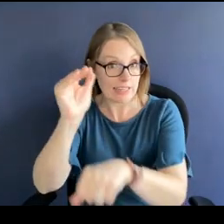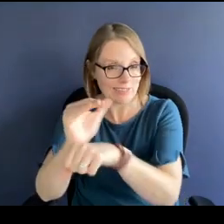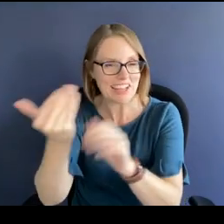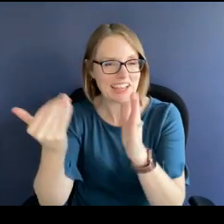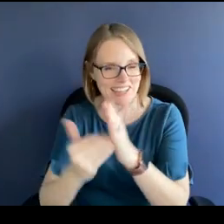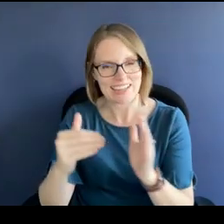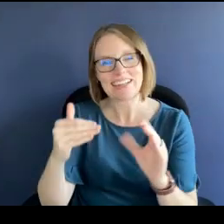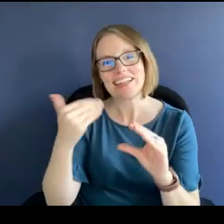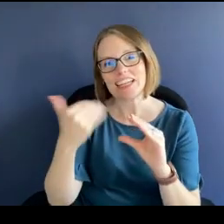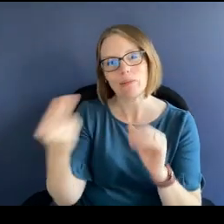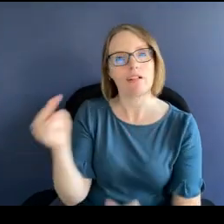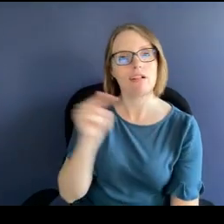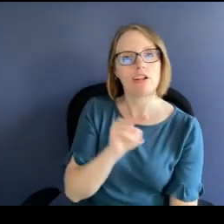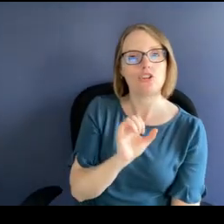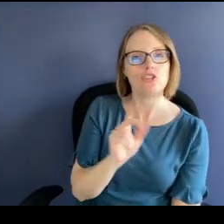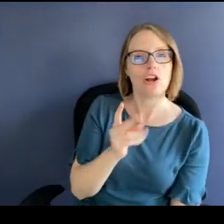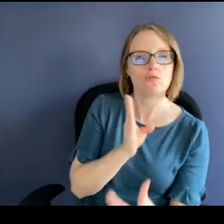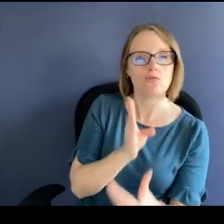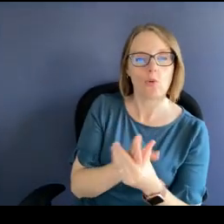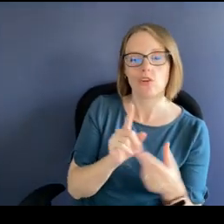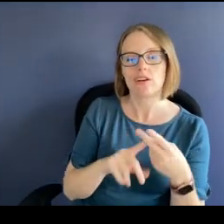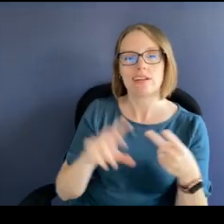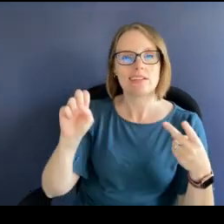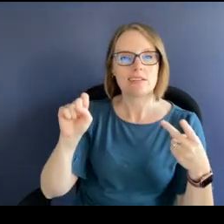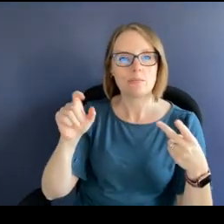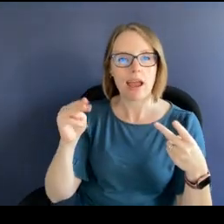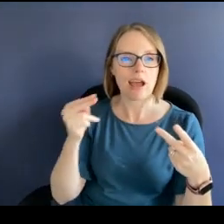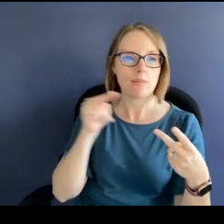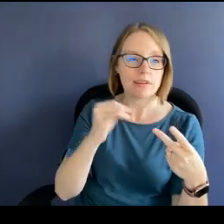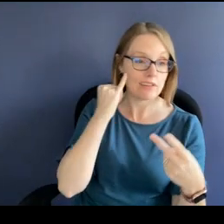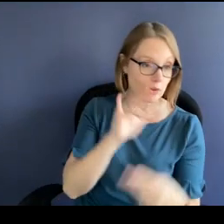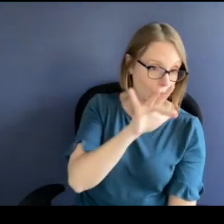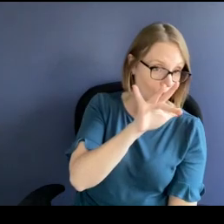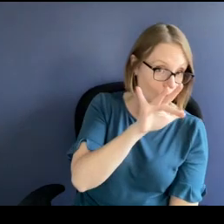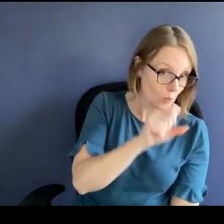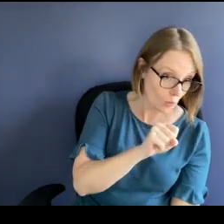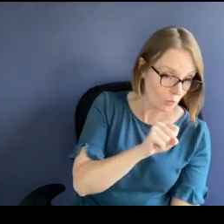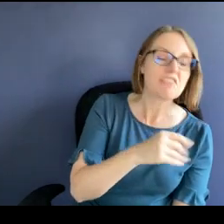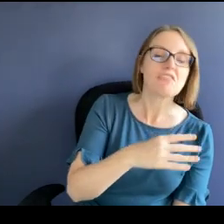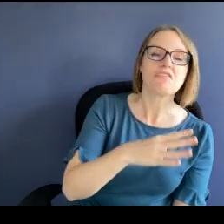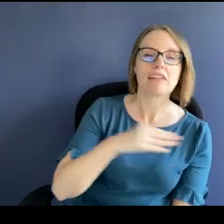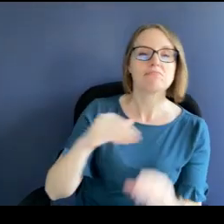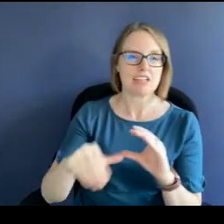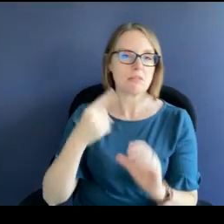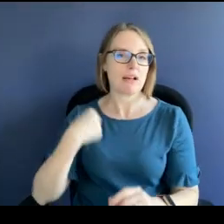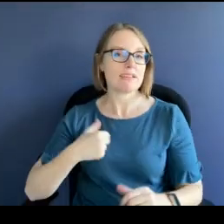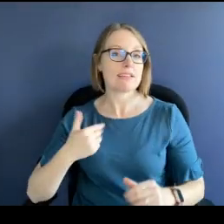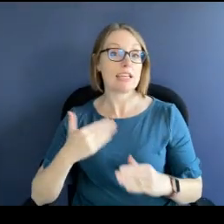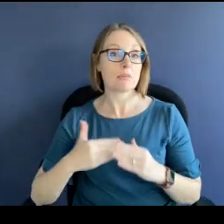your spam email. If it's not there, email us at